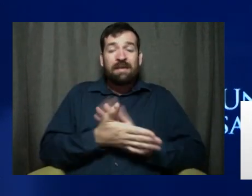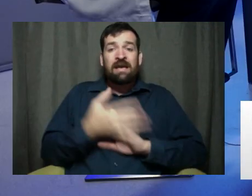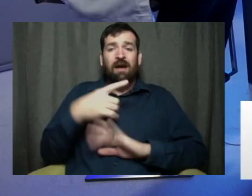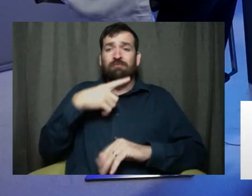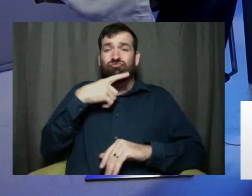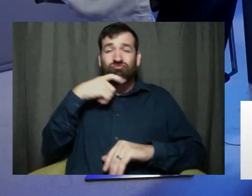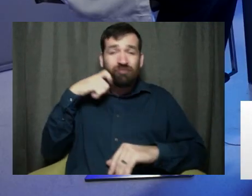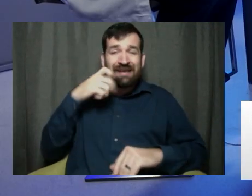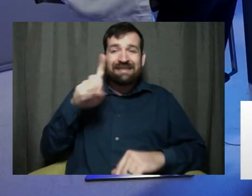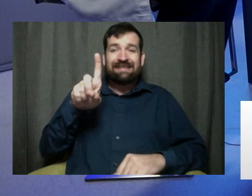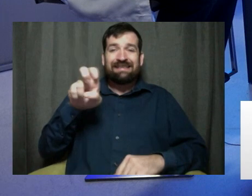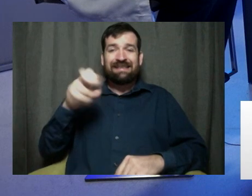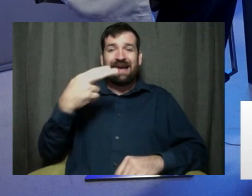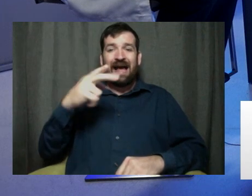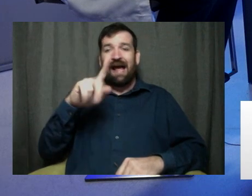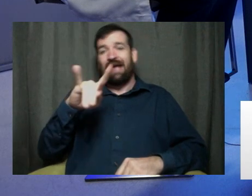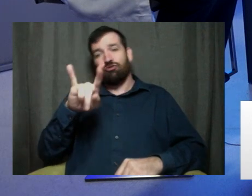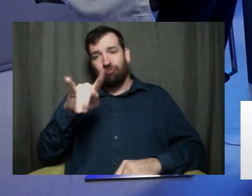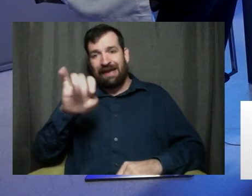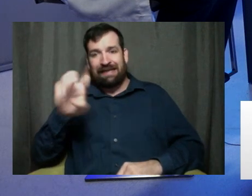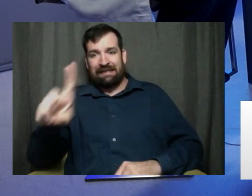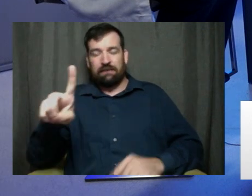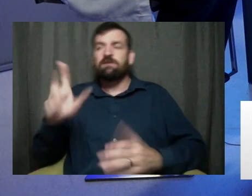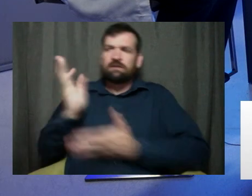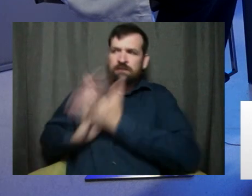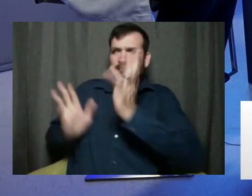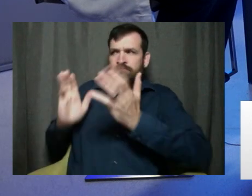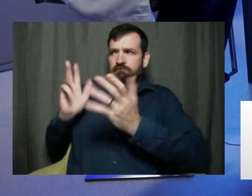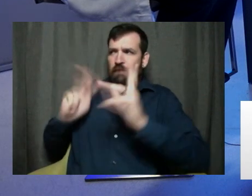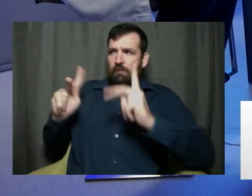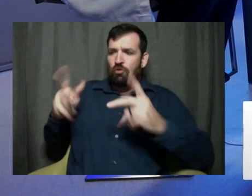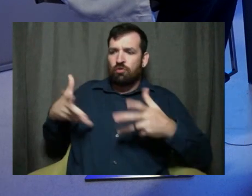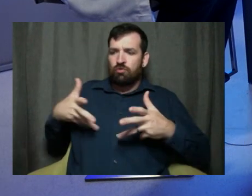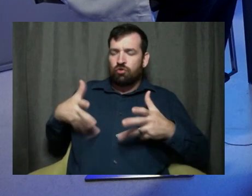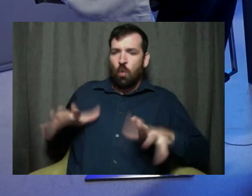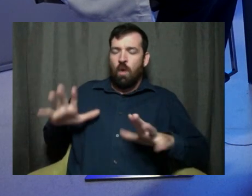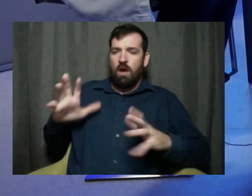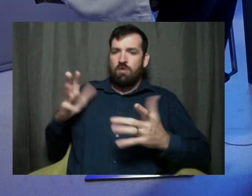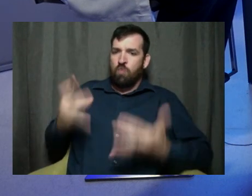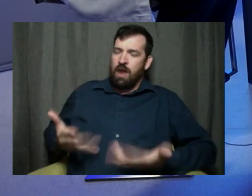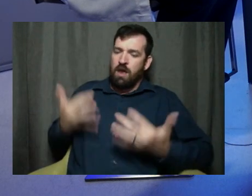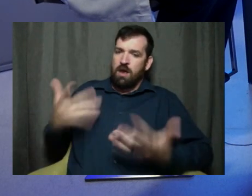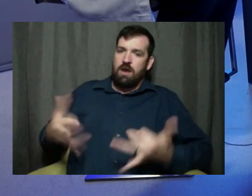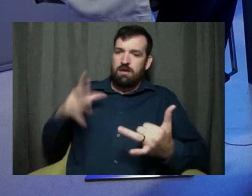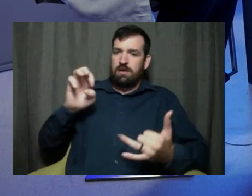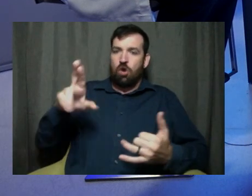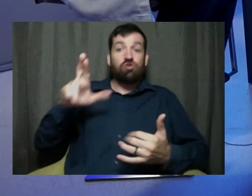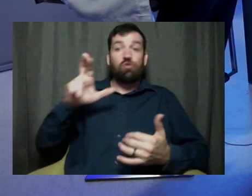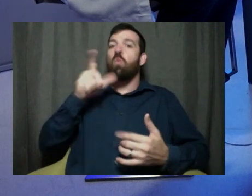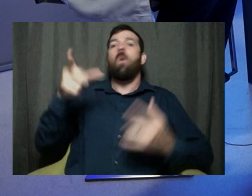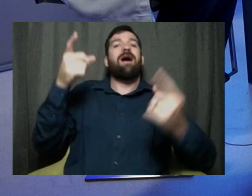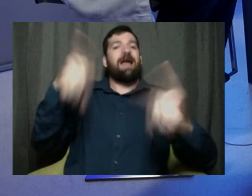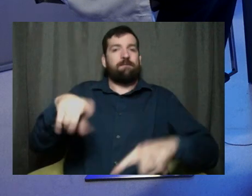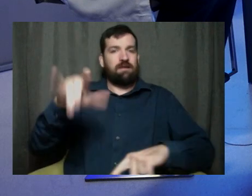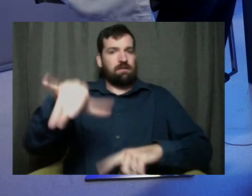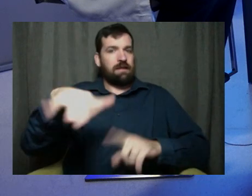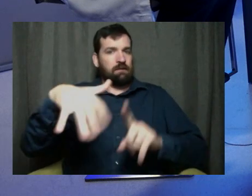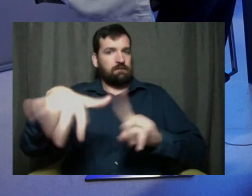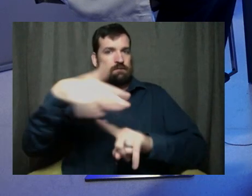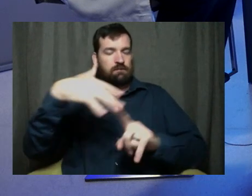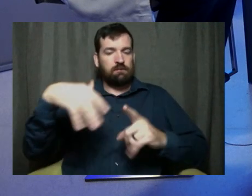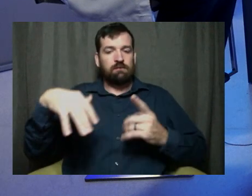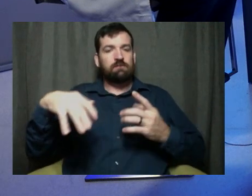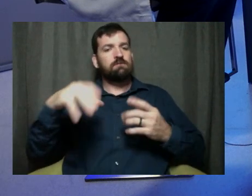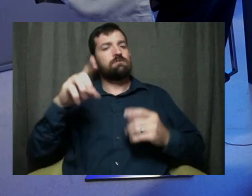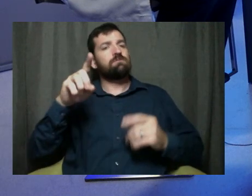Okay, I'm glad you brought that up, because some people do hesitate going to the ER. They don't want to sit around for 10 hours waiting, and you won't do that in this case. So Dr. Benninger, if